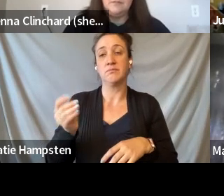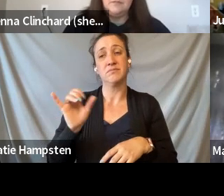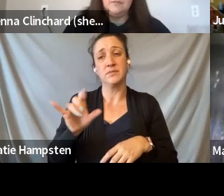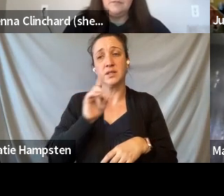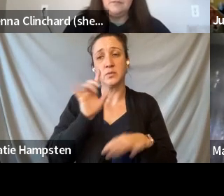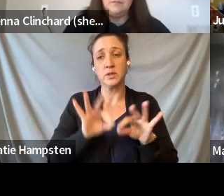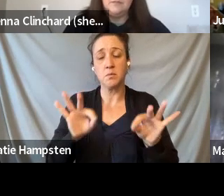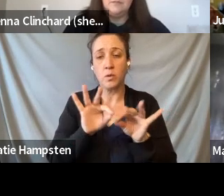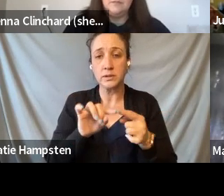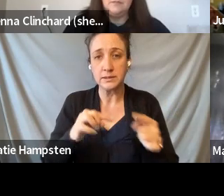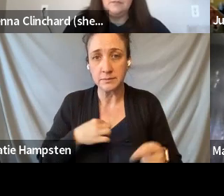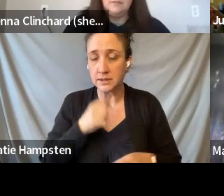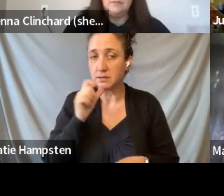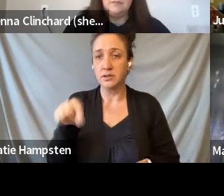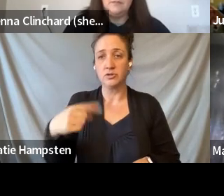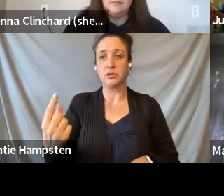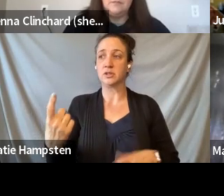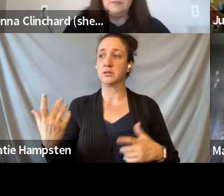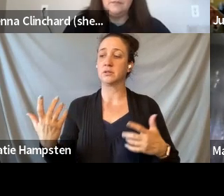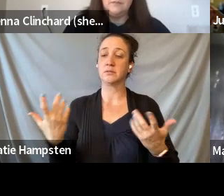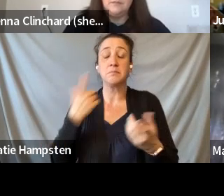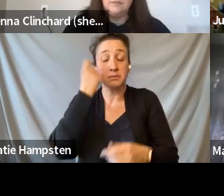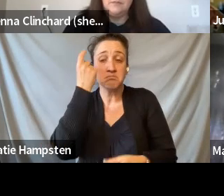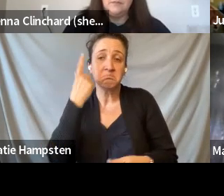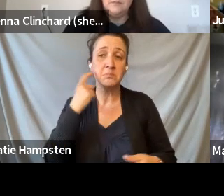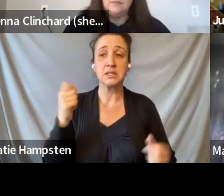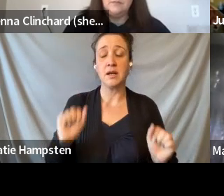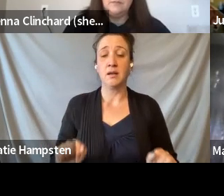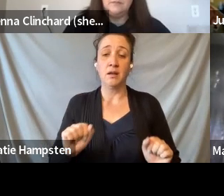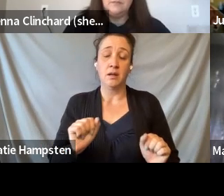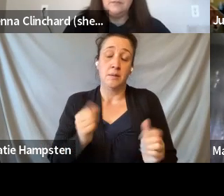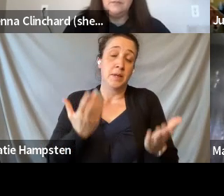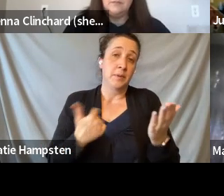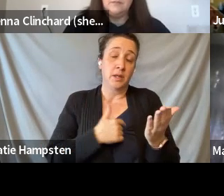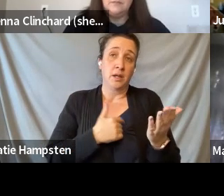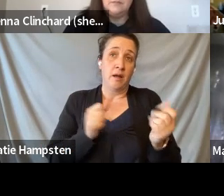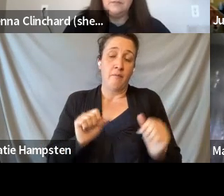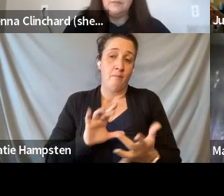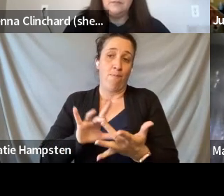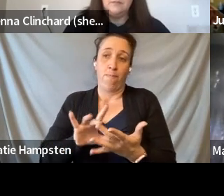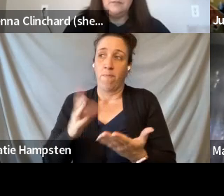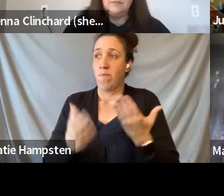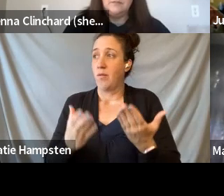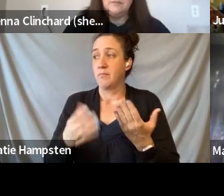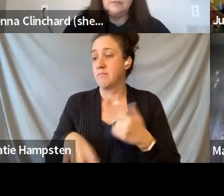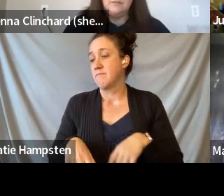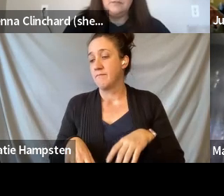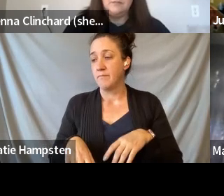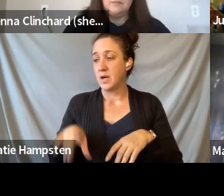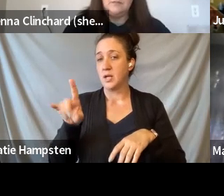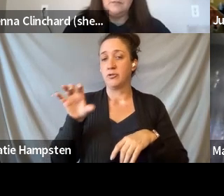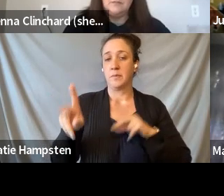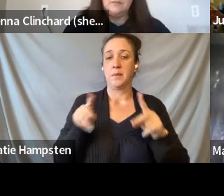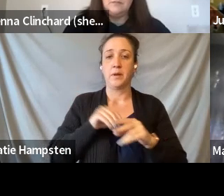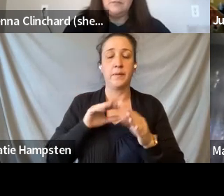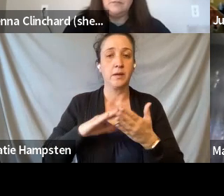important to me. Not just, you know, what, because I can talk to, you know, maybe reach out to, I don't know, maybe 100 people in the